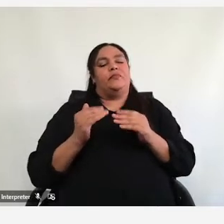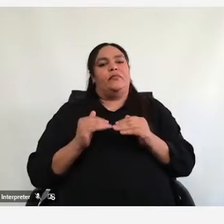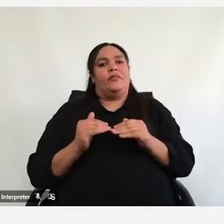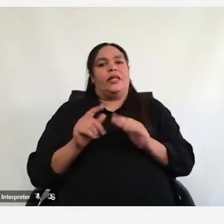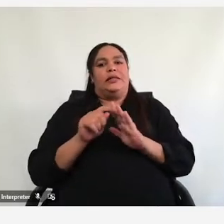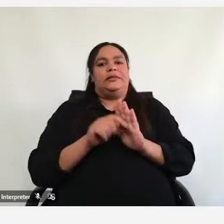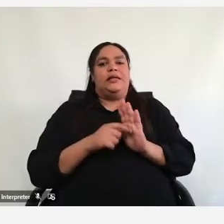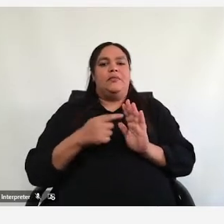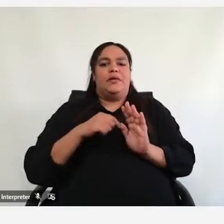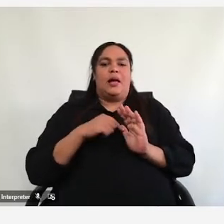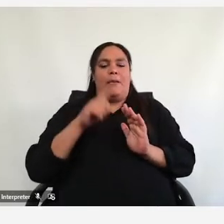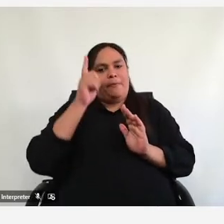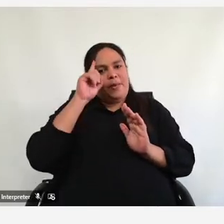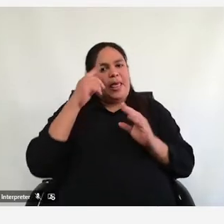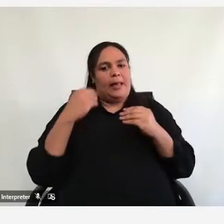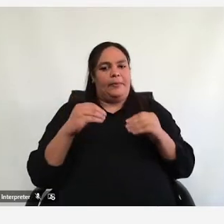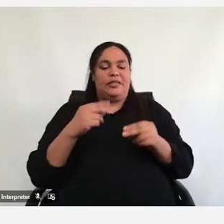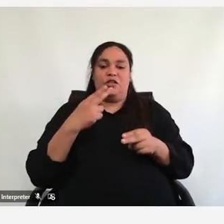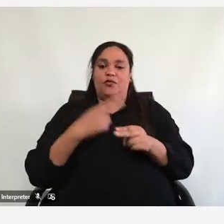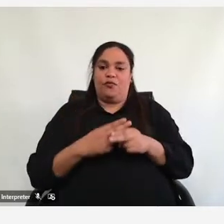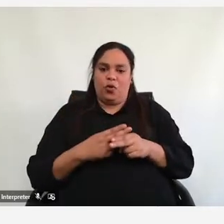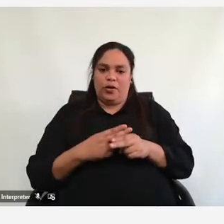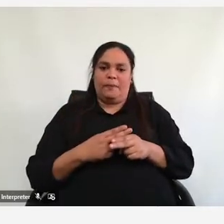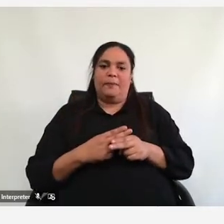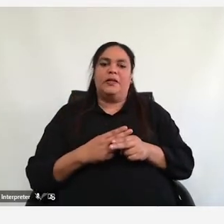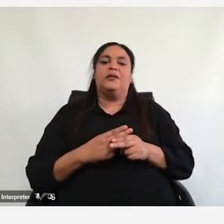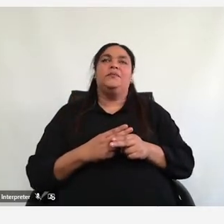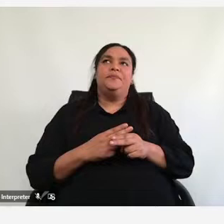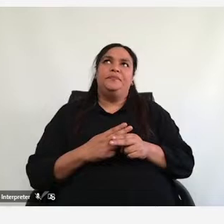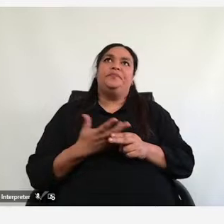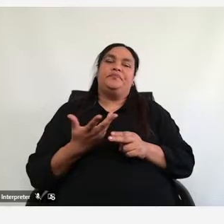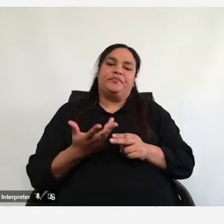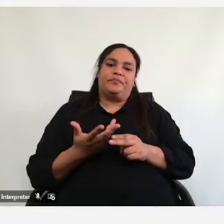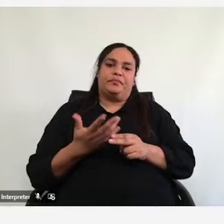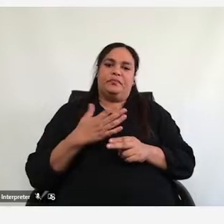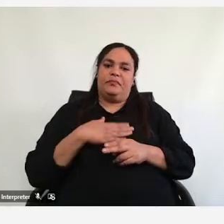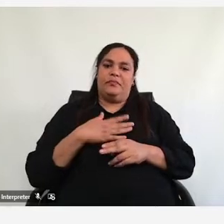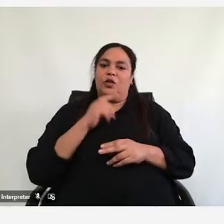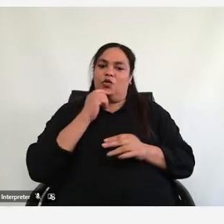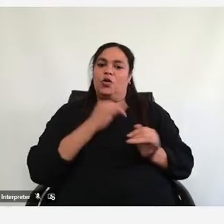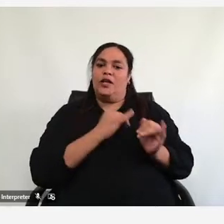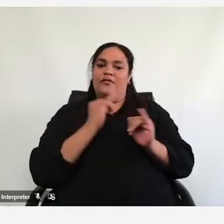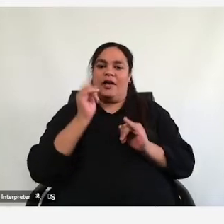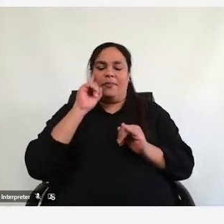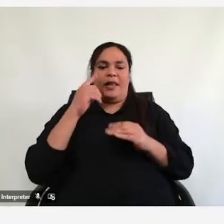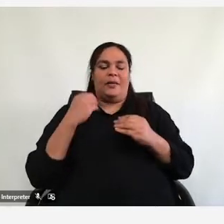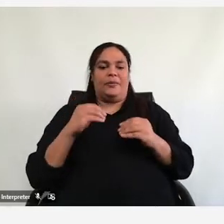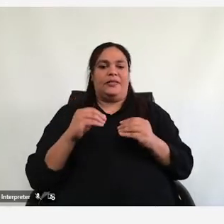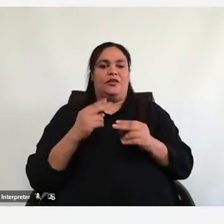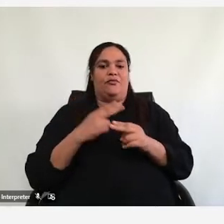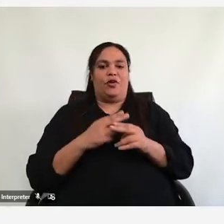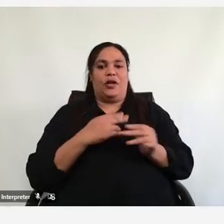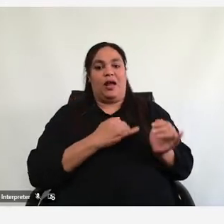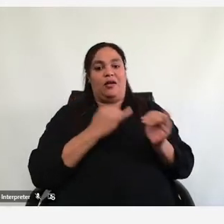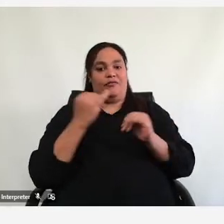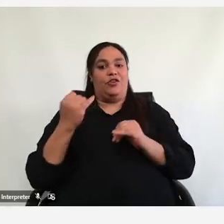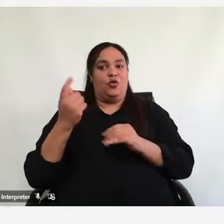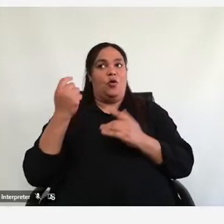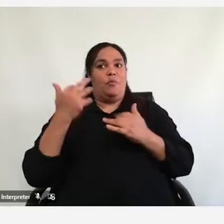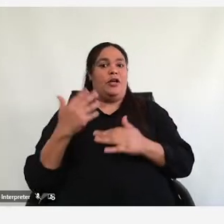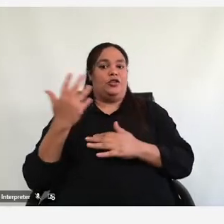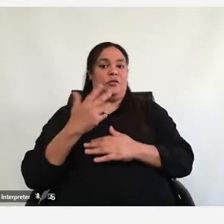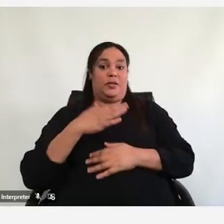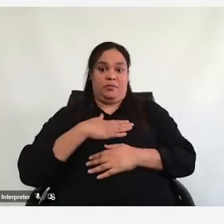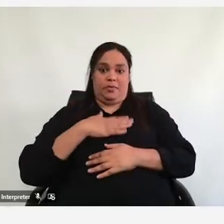the Black Business Forum, I actually invited the Black Business Forum to the budget speech,